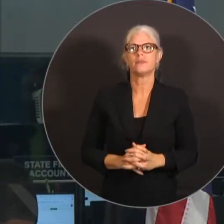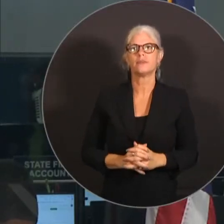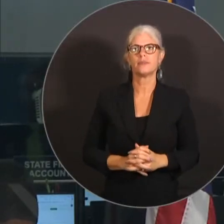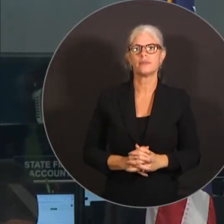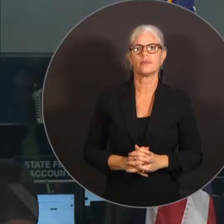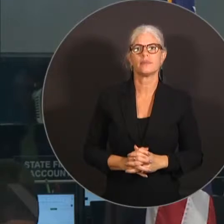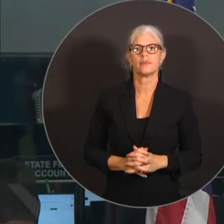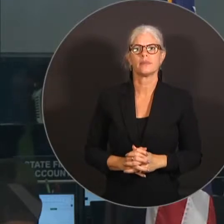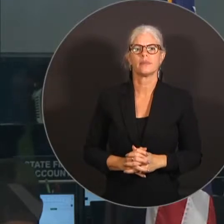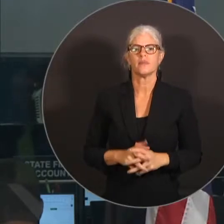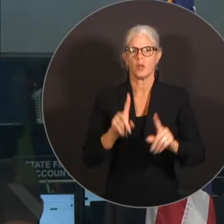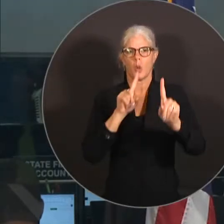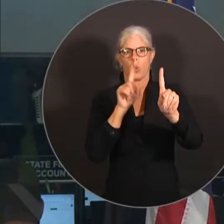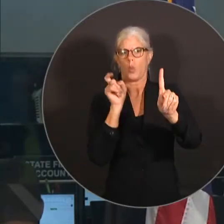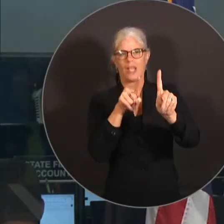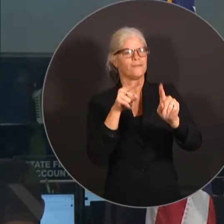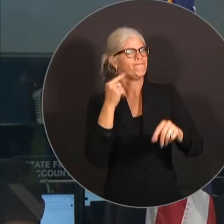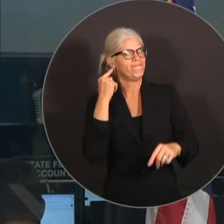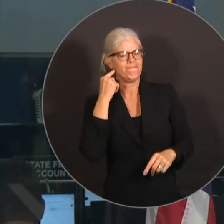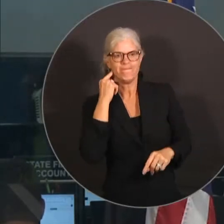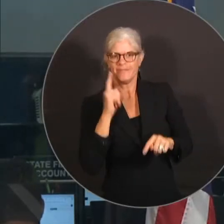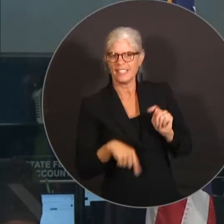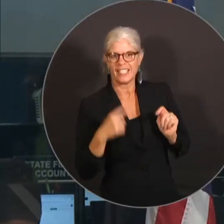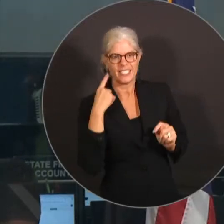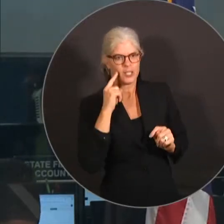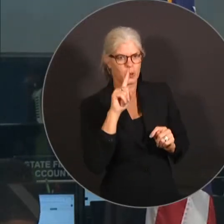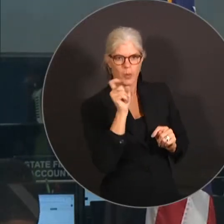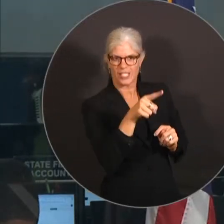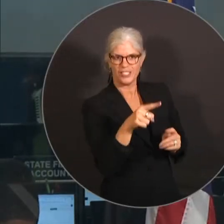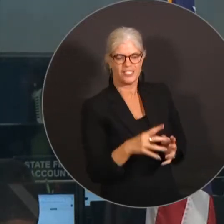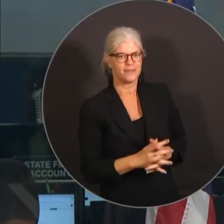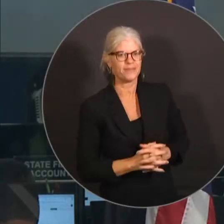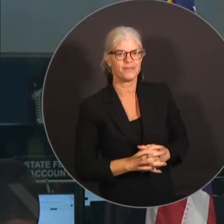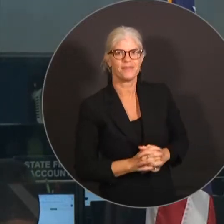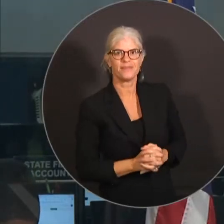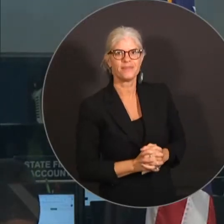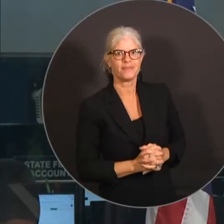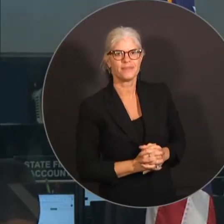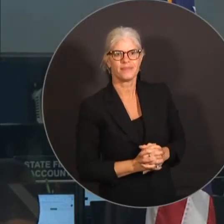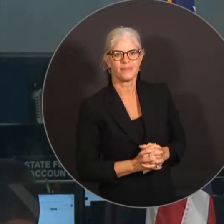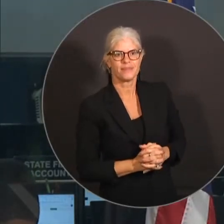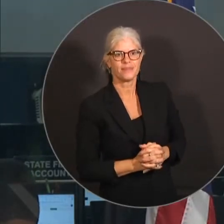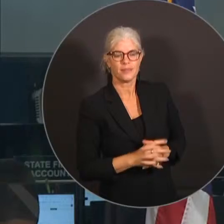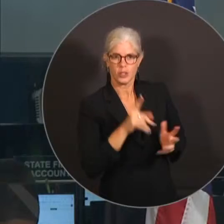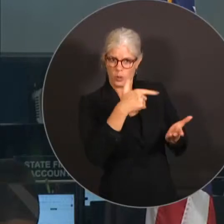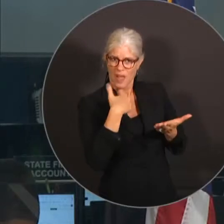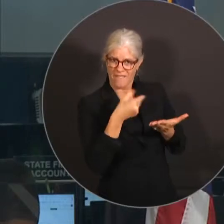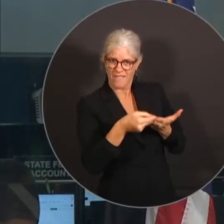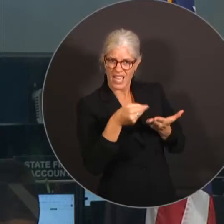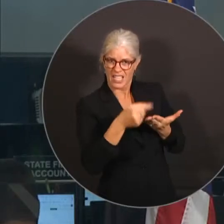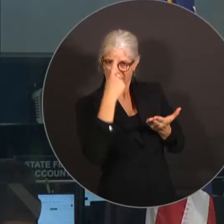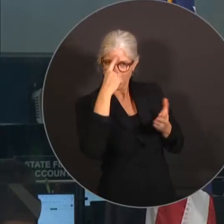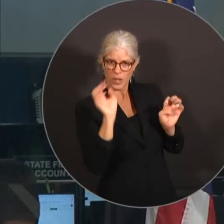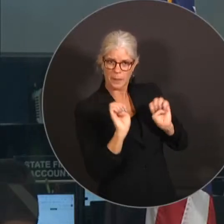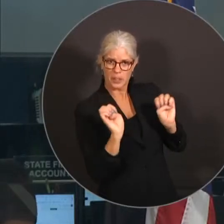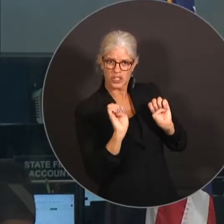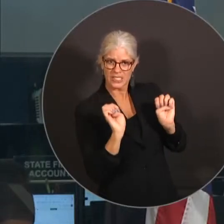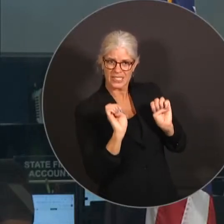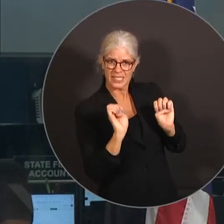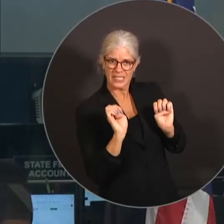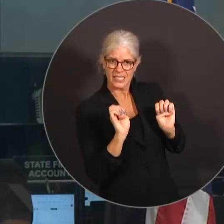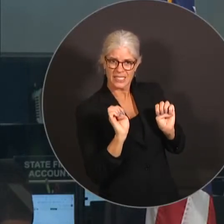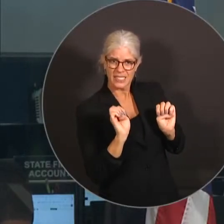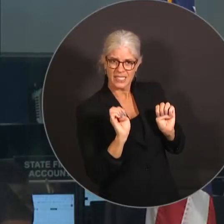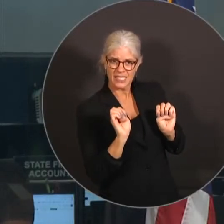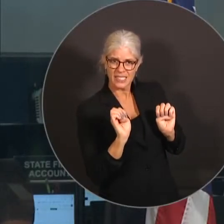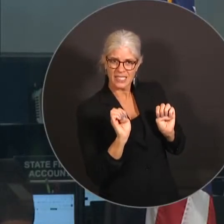made the decision to ask the legislature to set aside that money for emergency, so that you'd be able to have the state get money and start paying